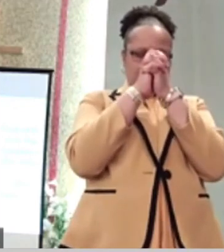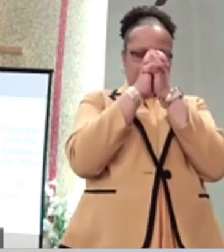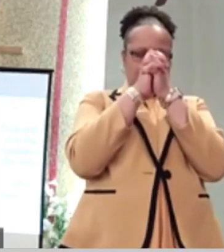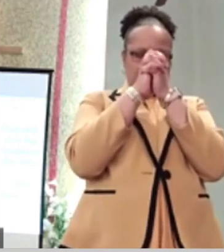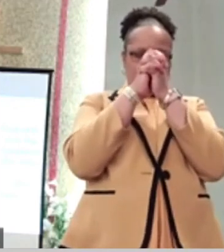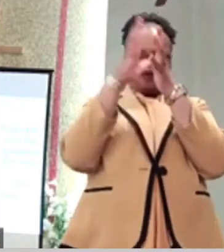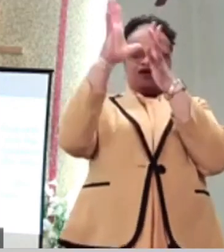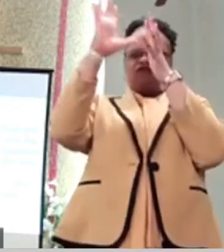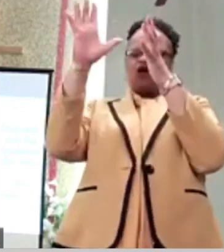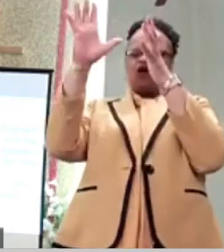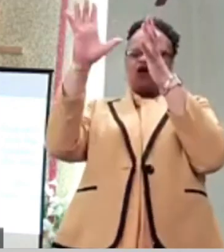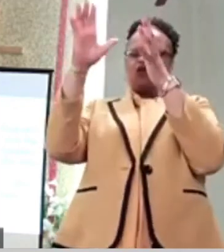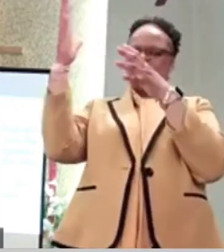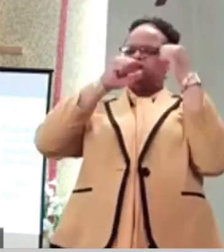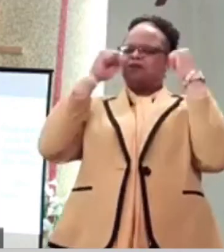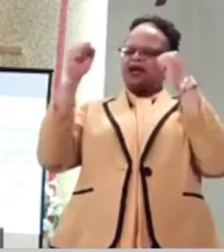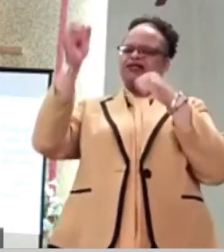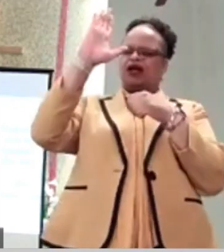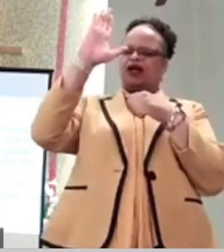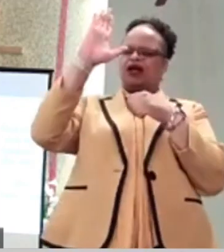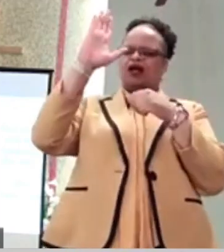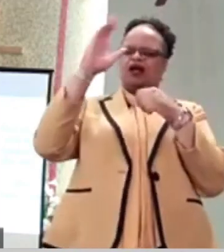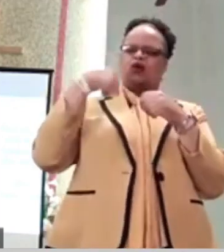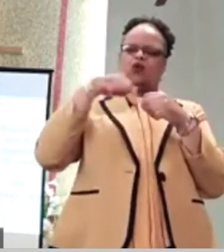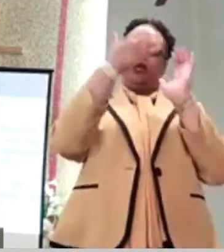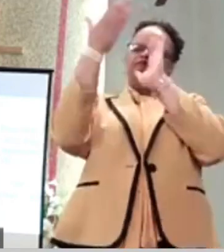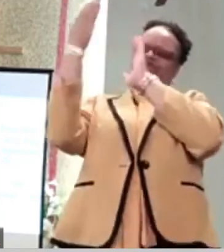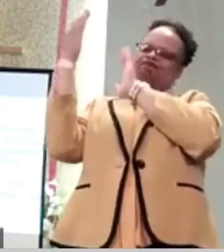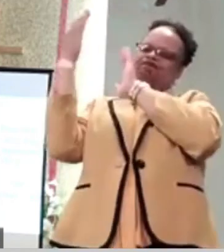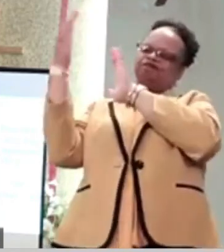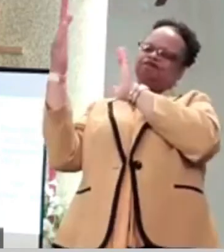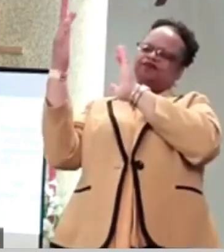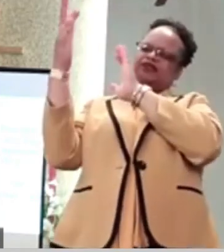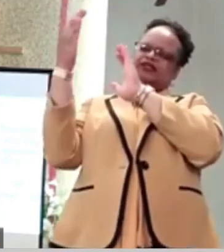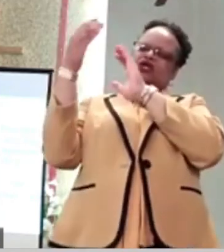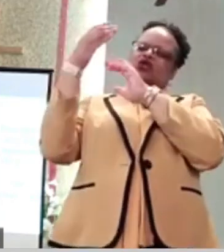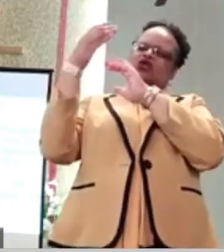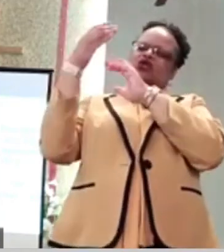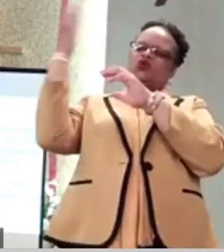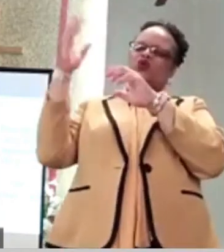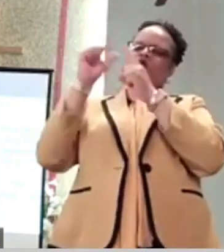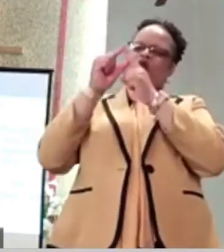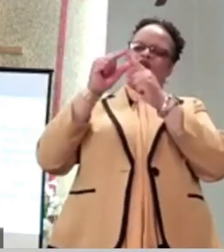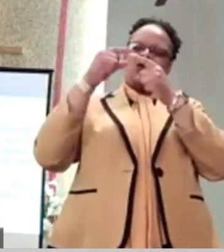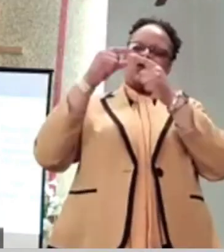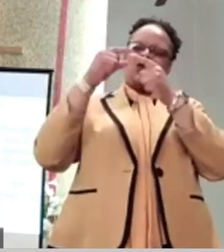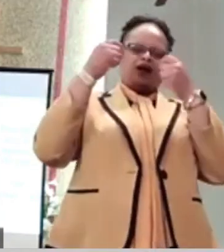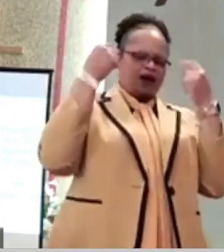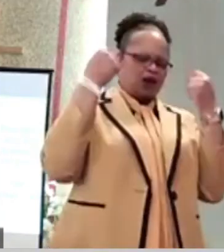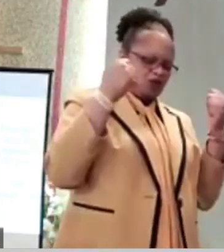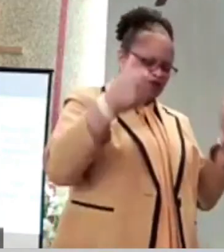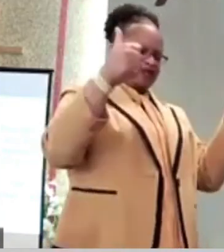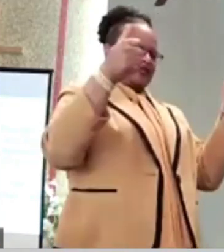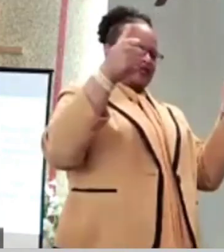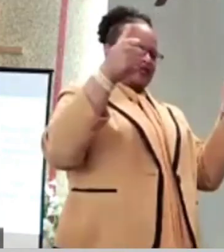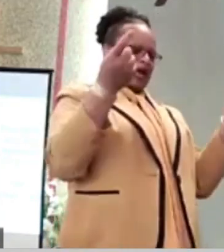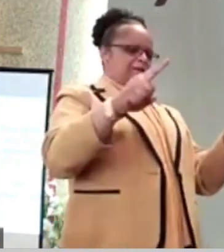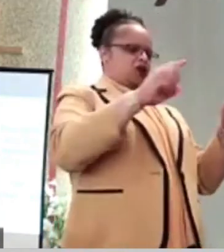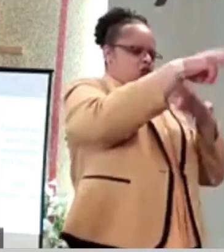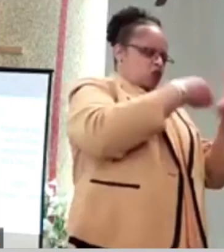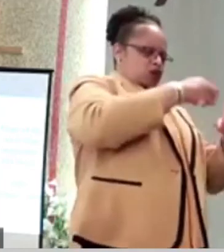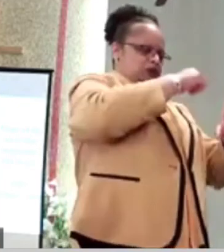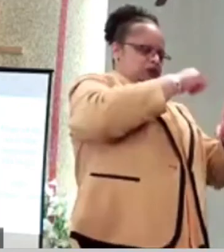Our mighty God, what a privilege it is to come before the God who spoke the world into existence. And when we think about